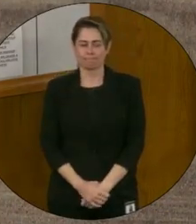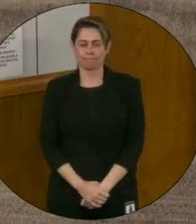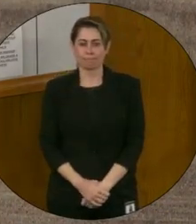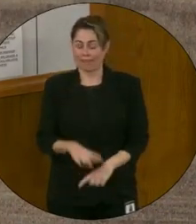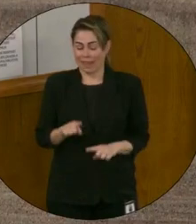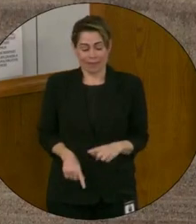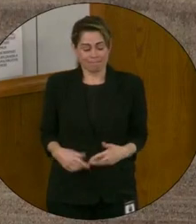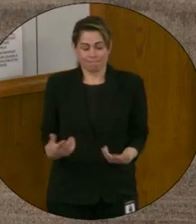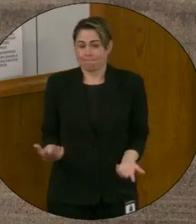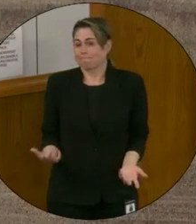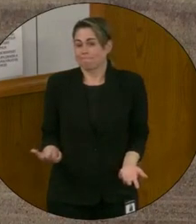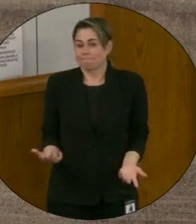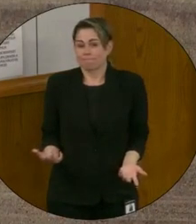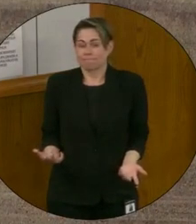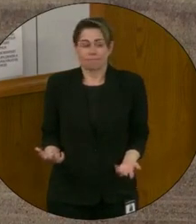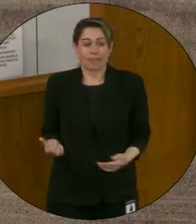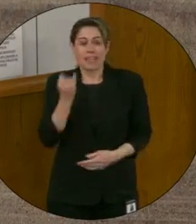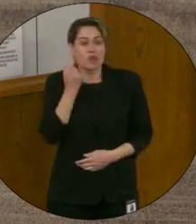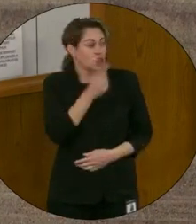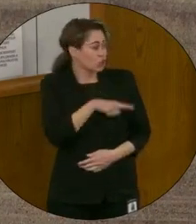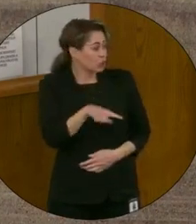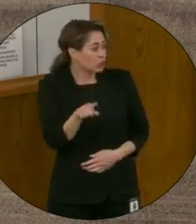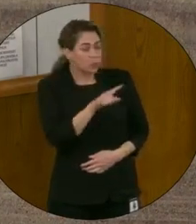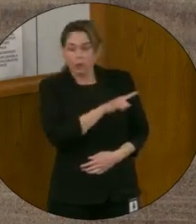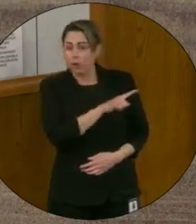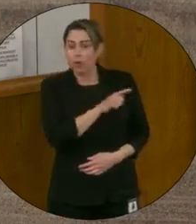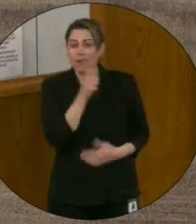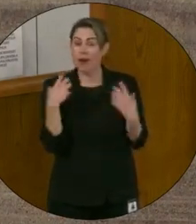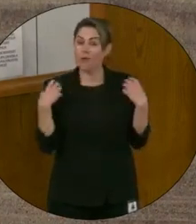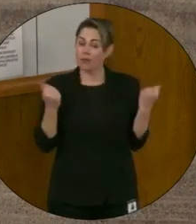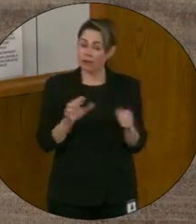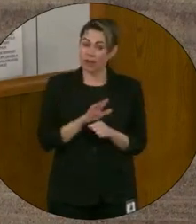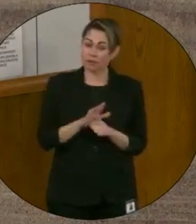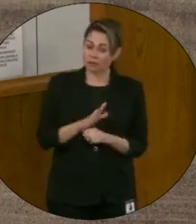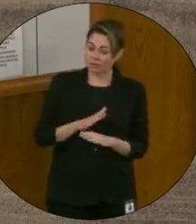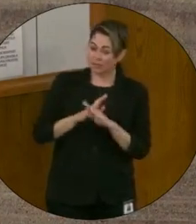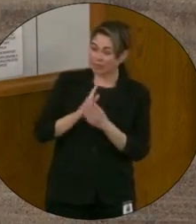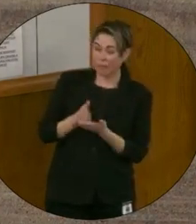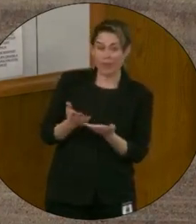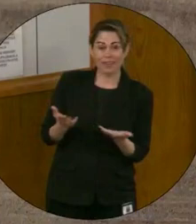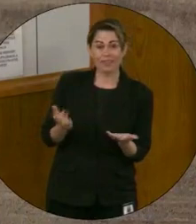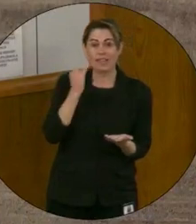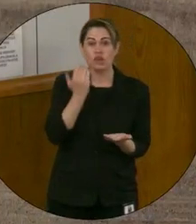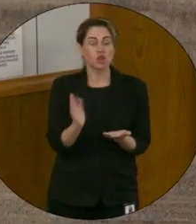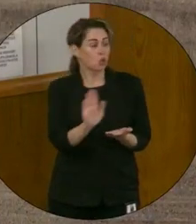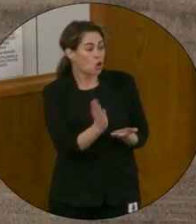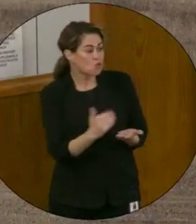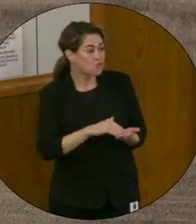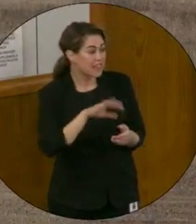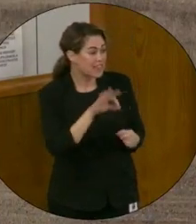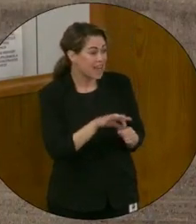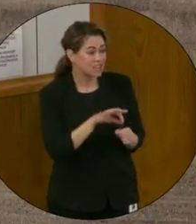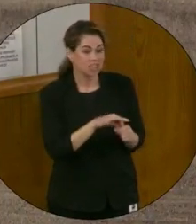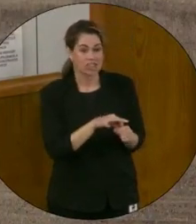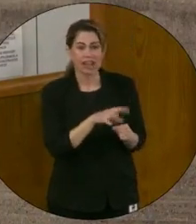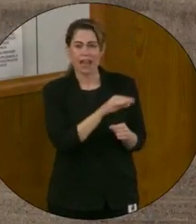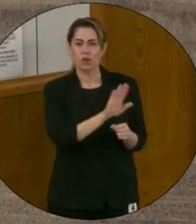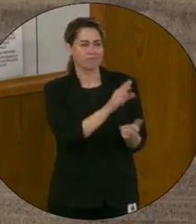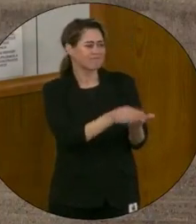cannot. And if you all aren't brave enough to stop it, if your reelection and the